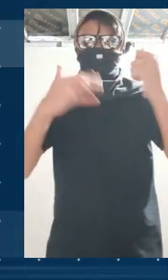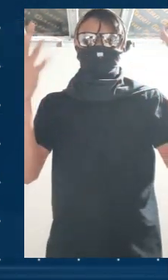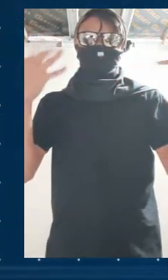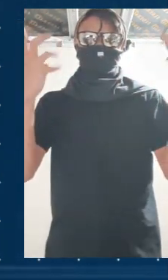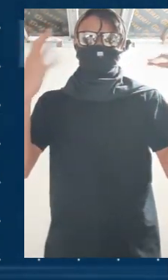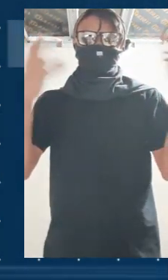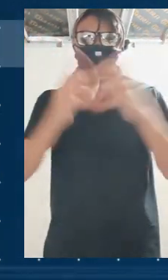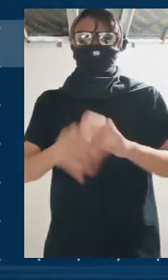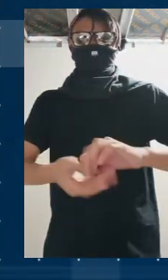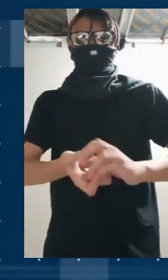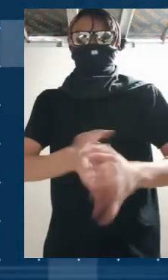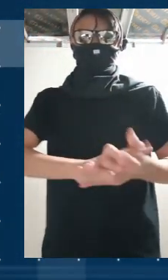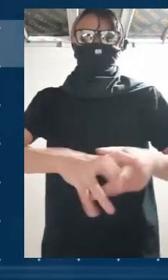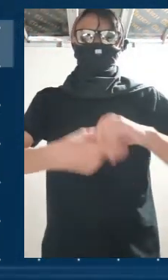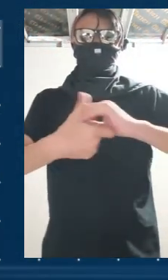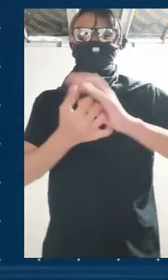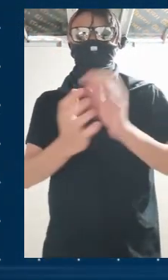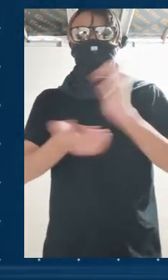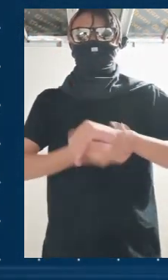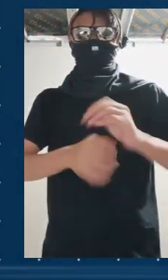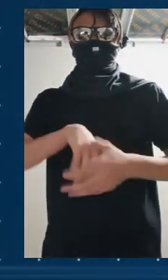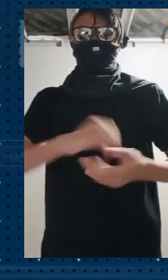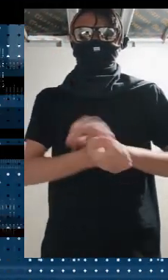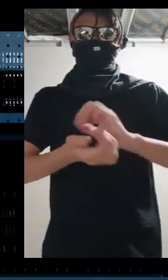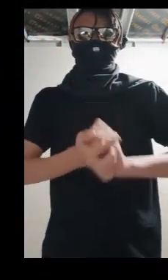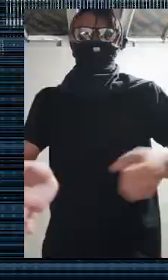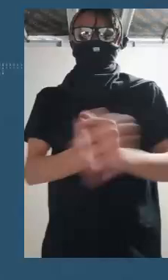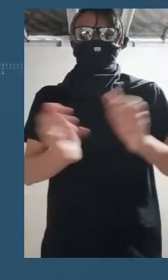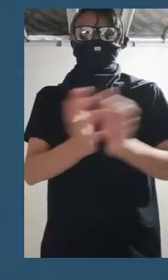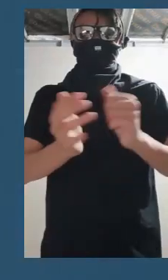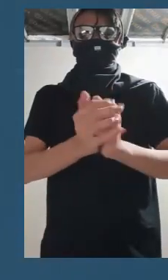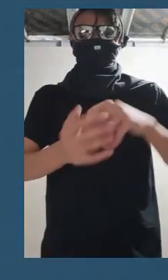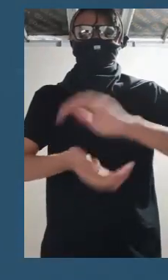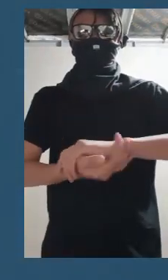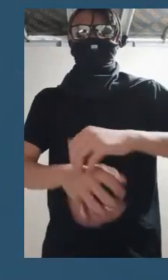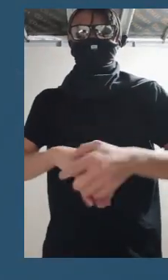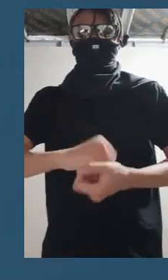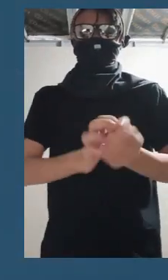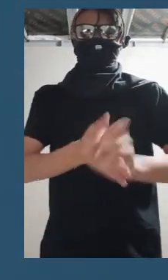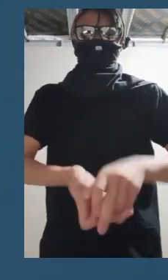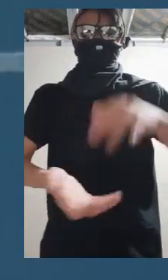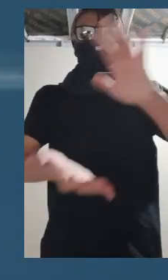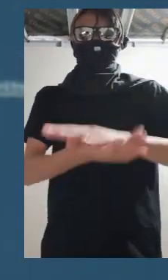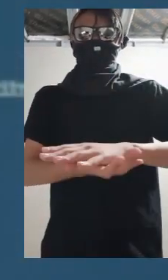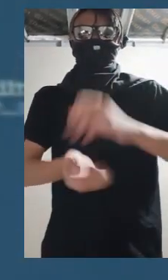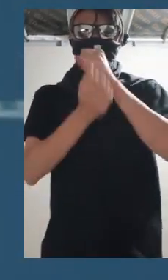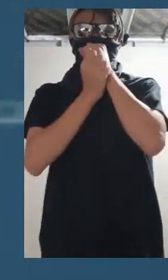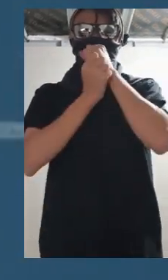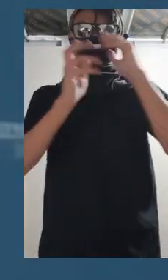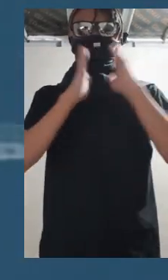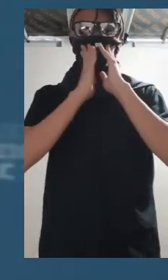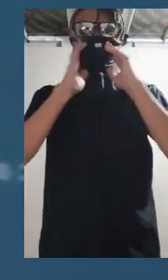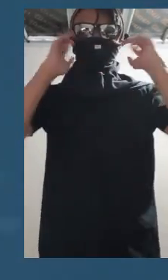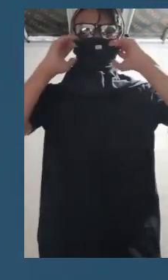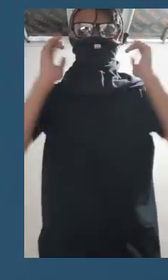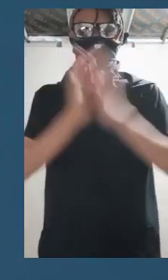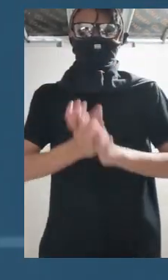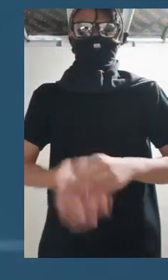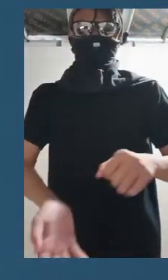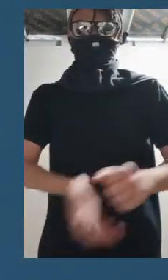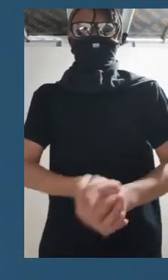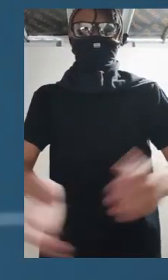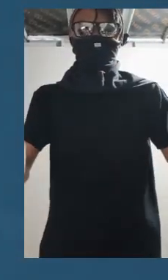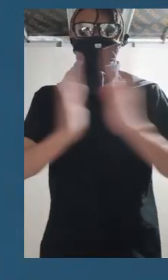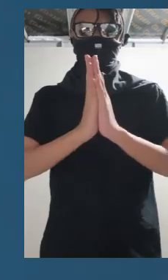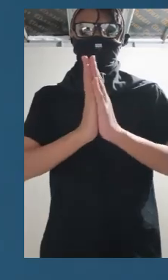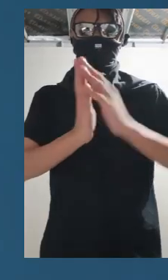security systems. Example process in threat modeling. System decomposition. Understanding how the system works